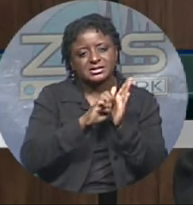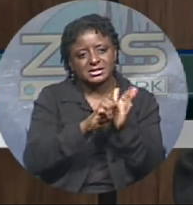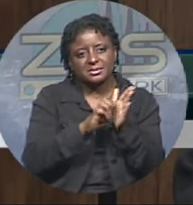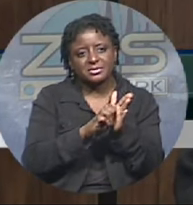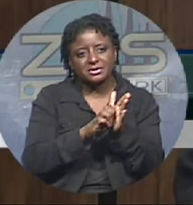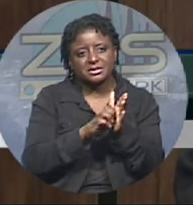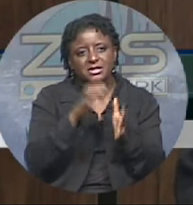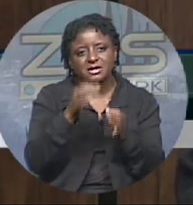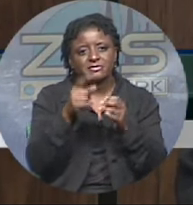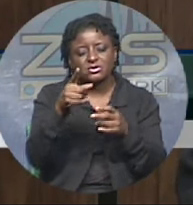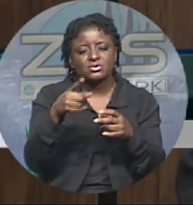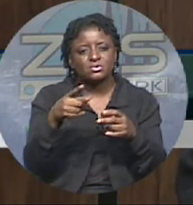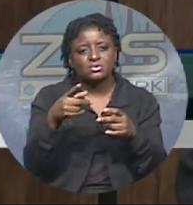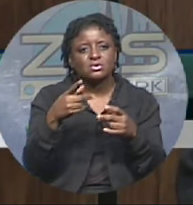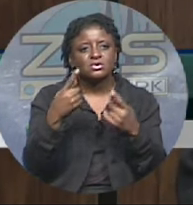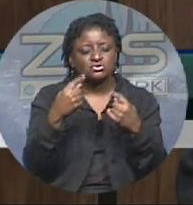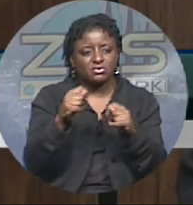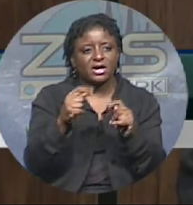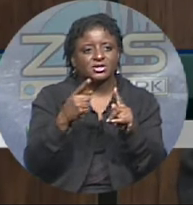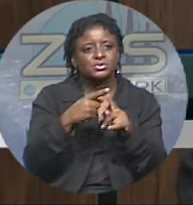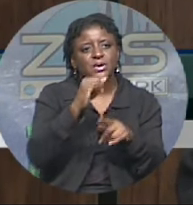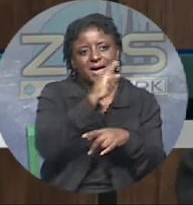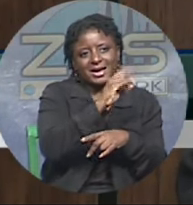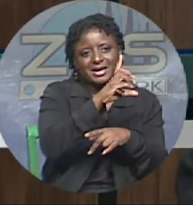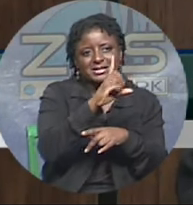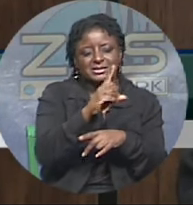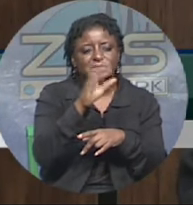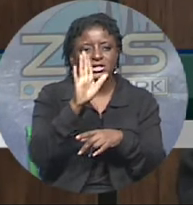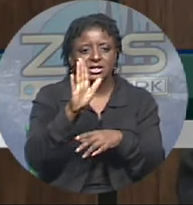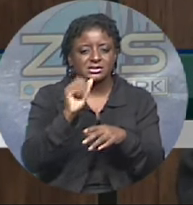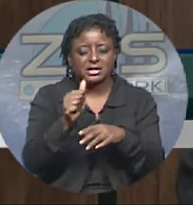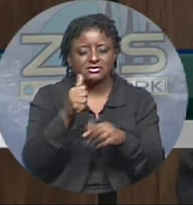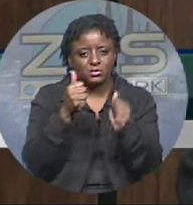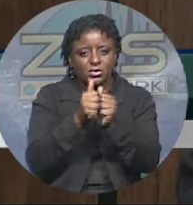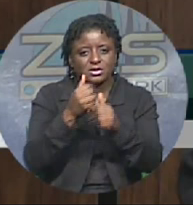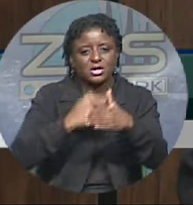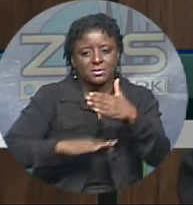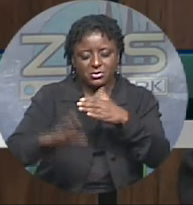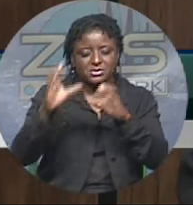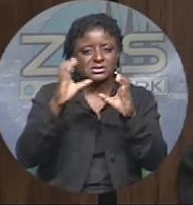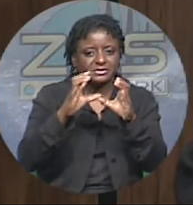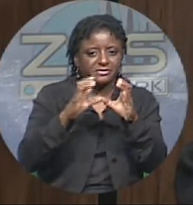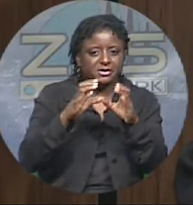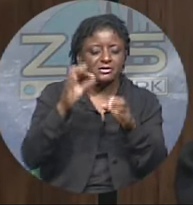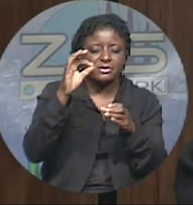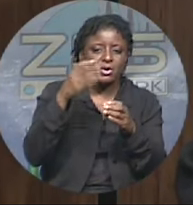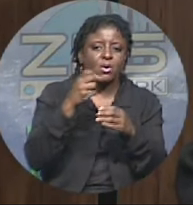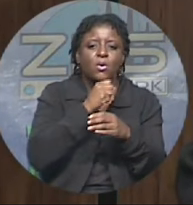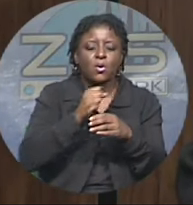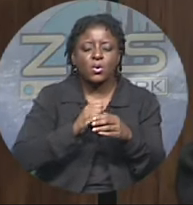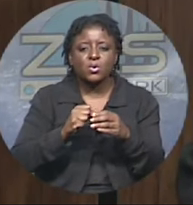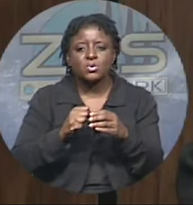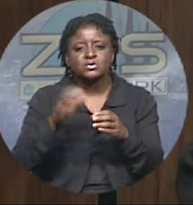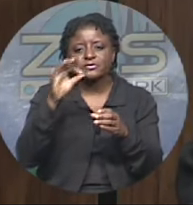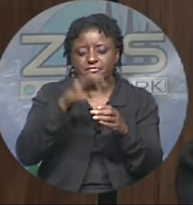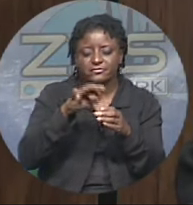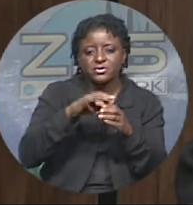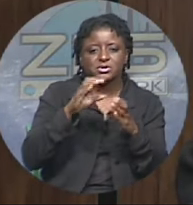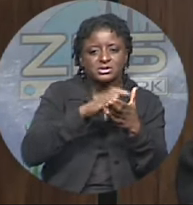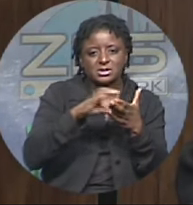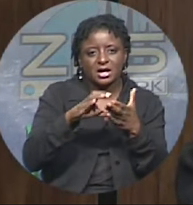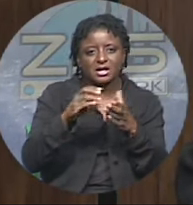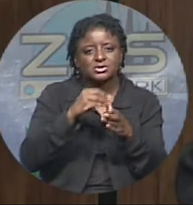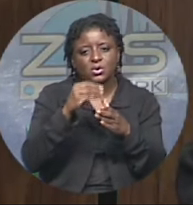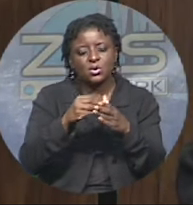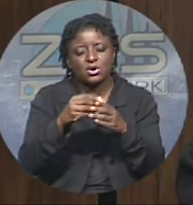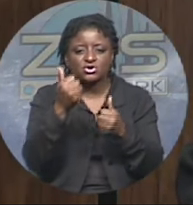are trying to ID yourself with your birth certificate, old voters' cards, or